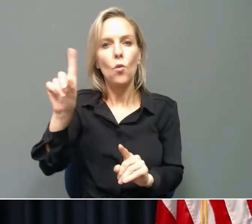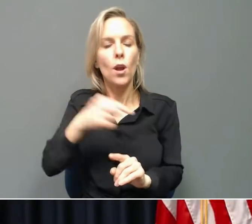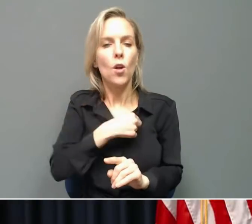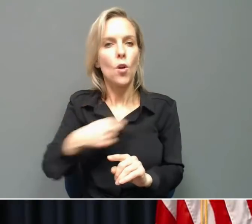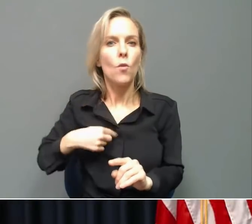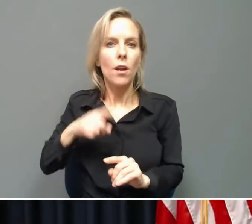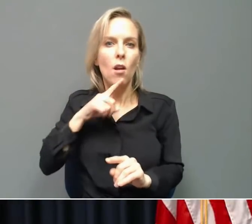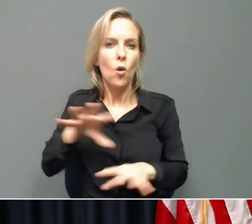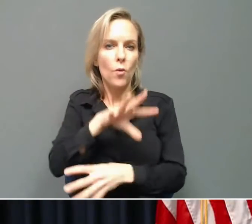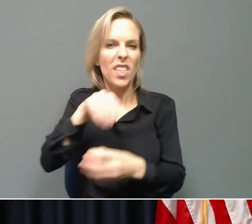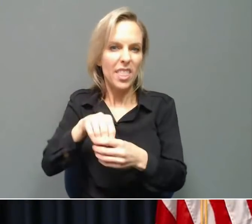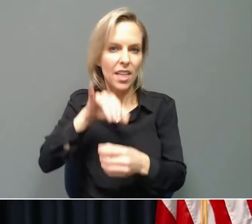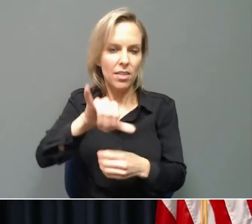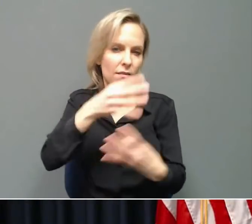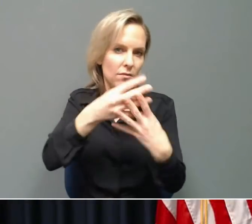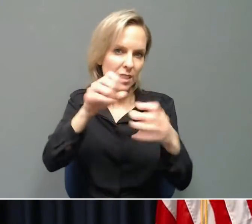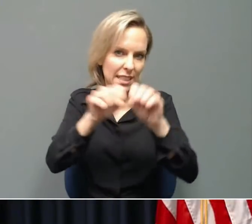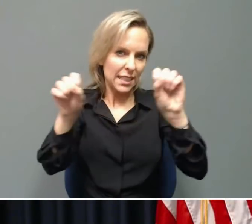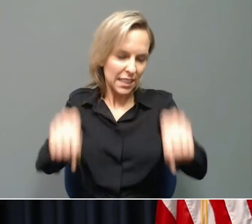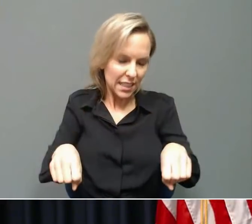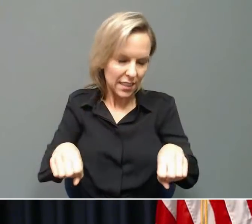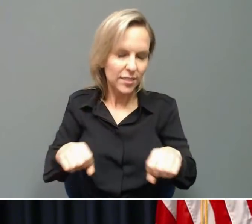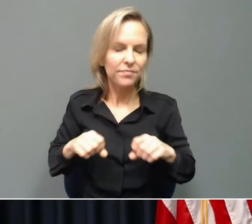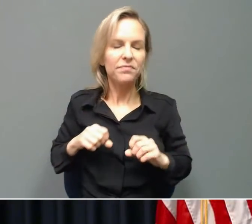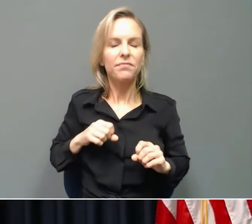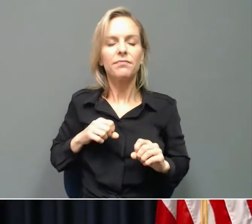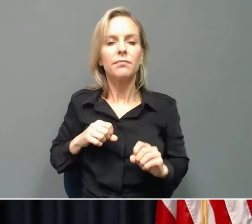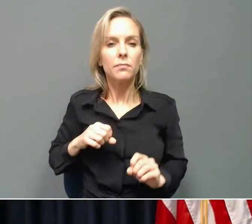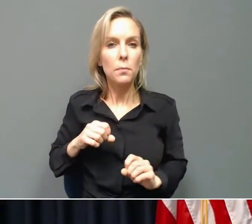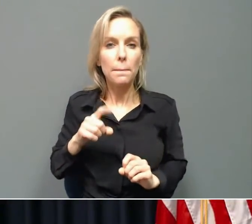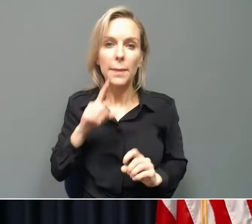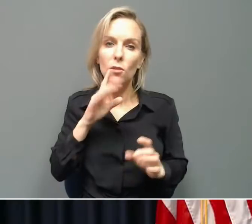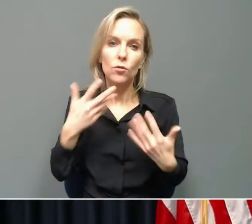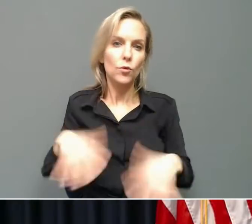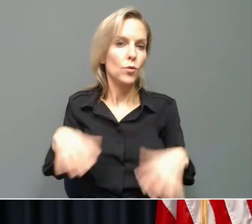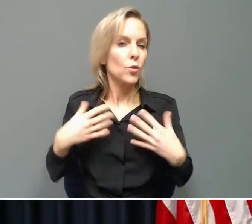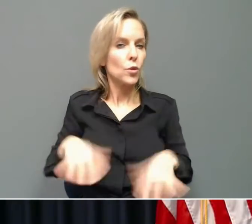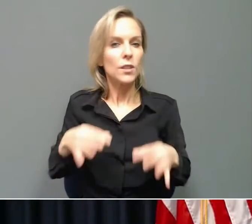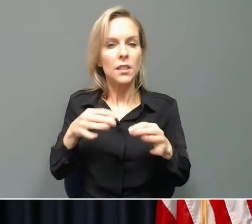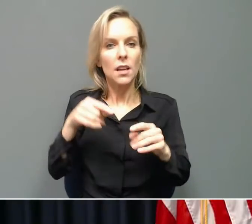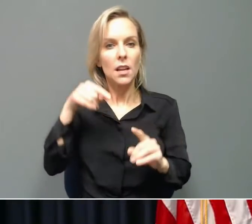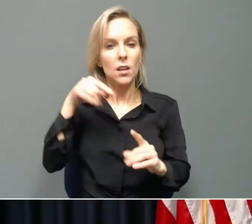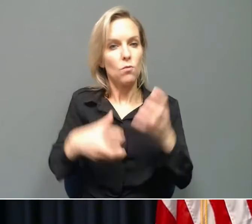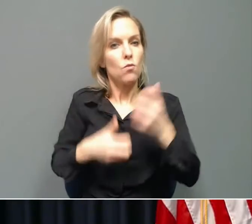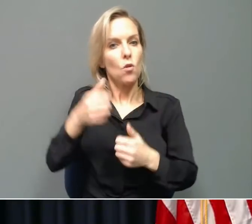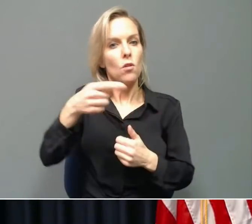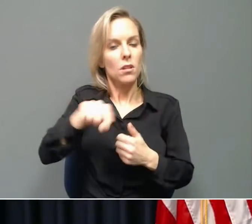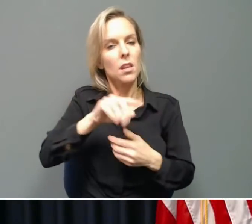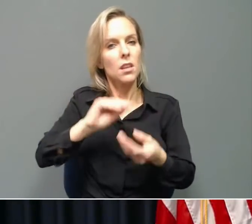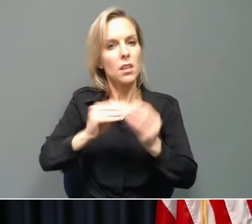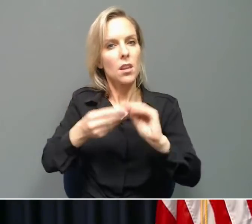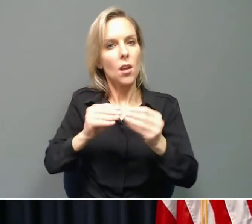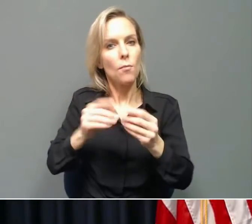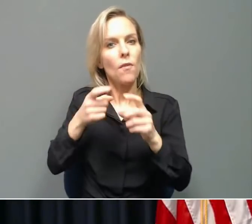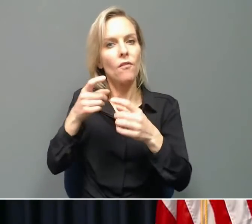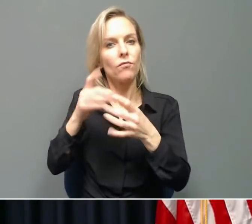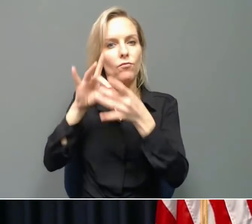system. But a significant number of the cases today come from